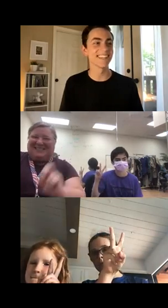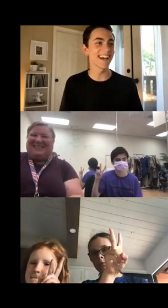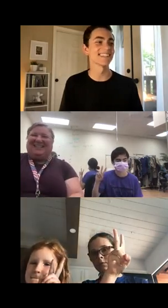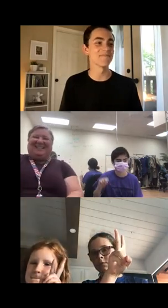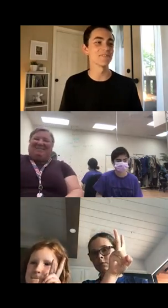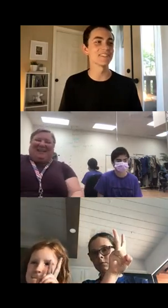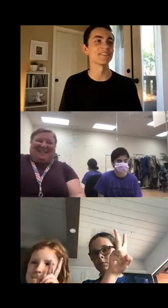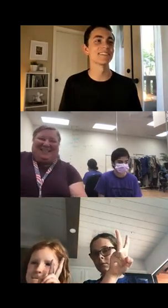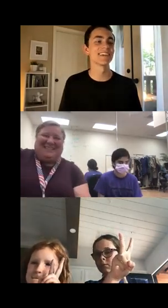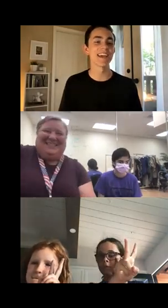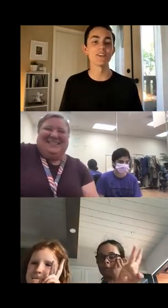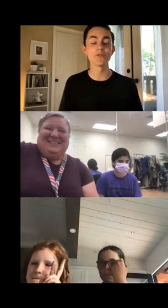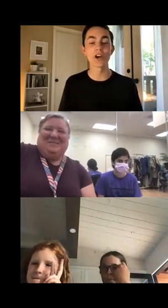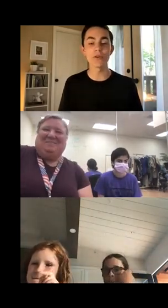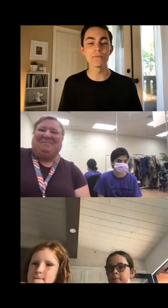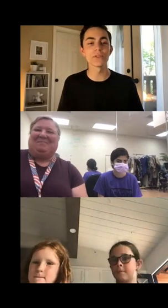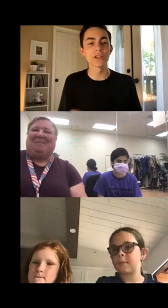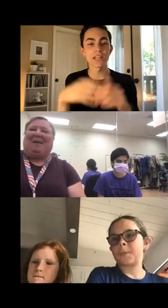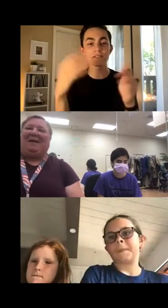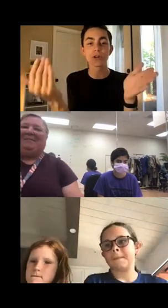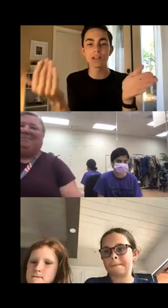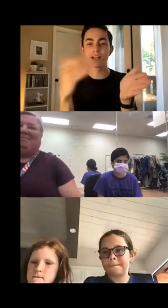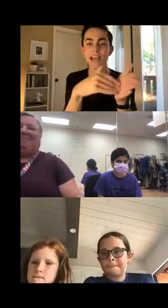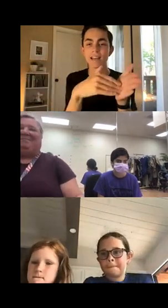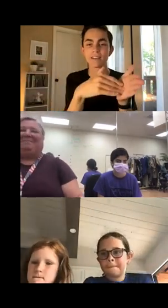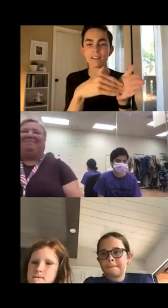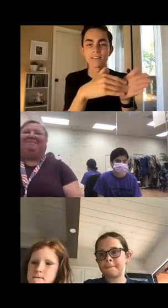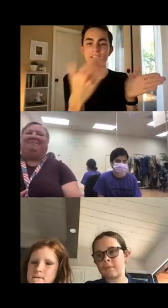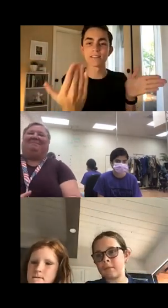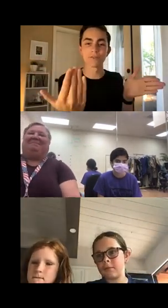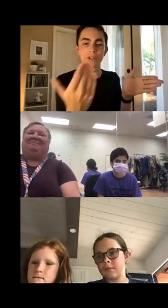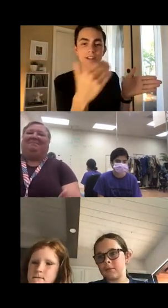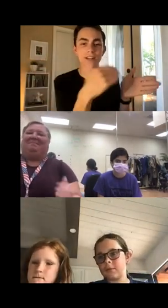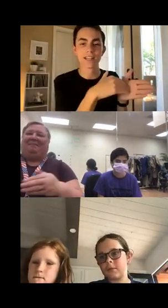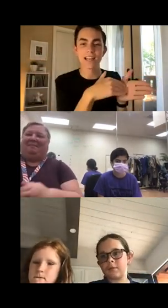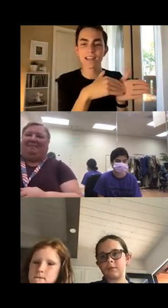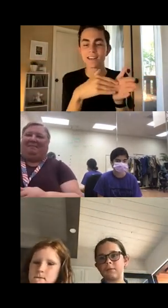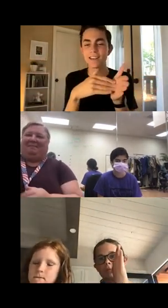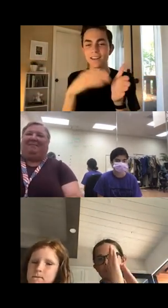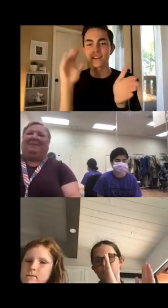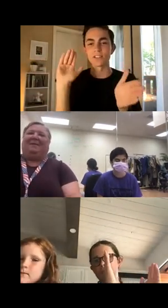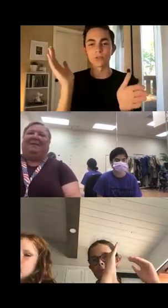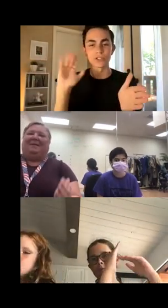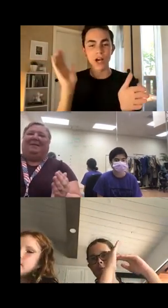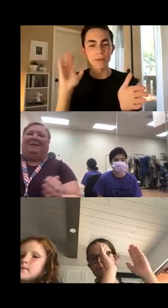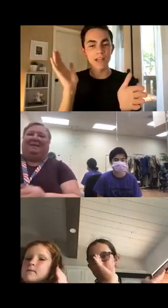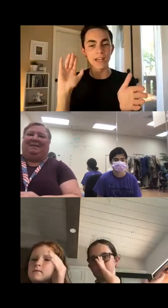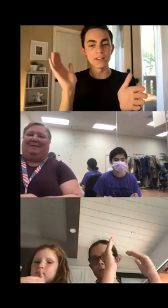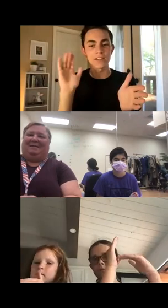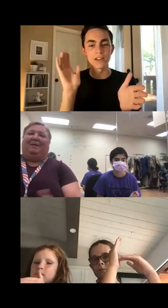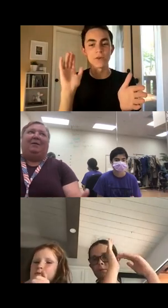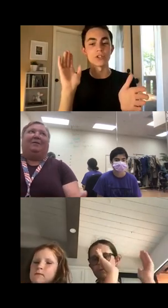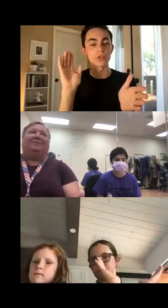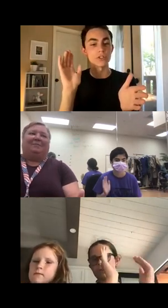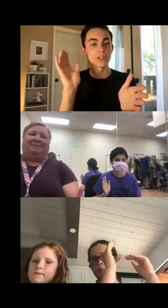Good, yeah, number 2. If you don't know, you can ask for it again. It's a sign for again. That's your dominant